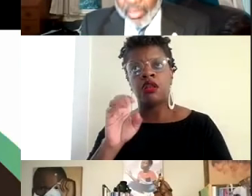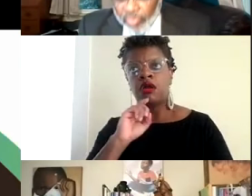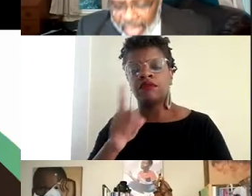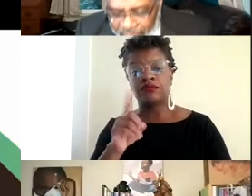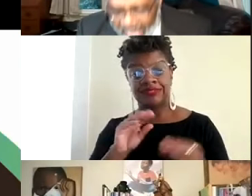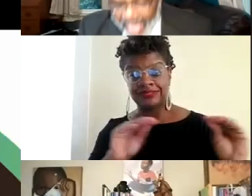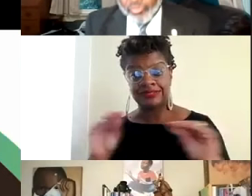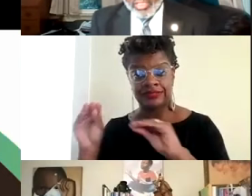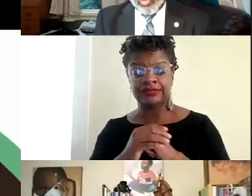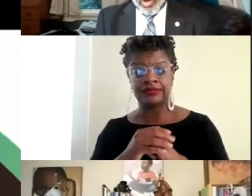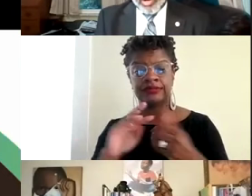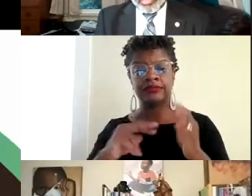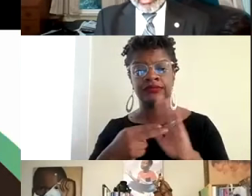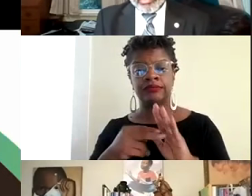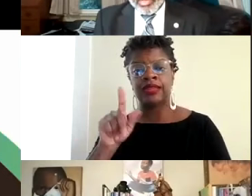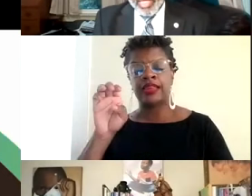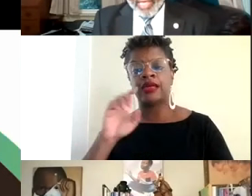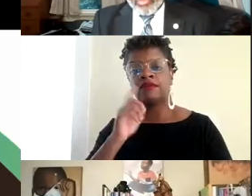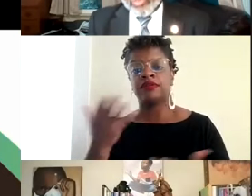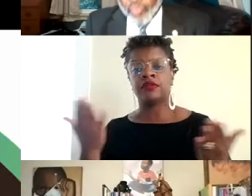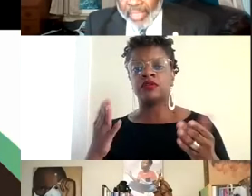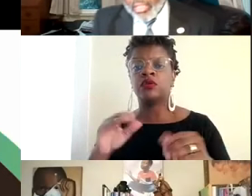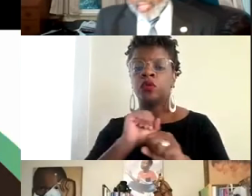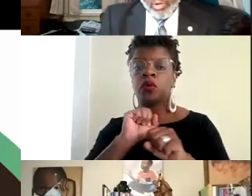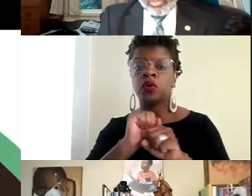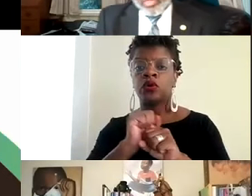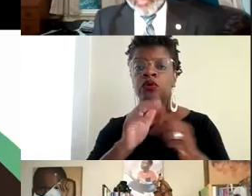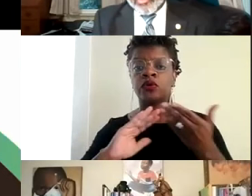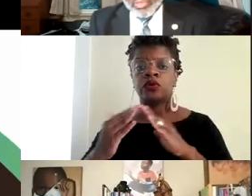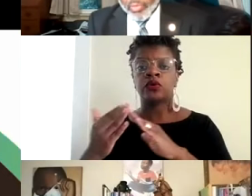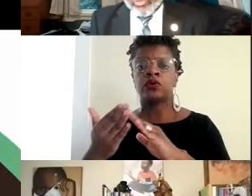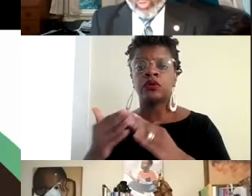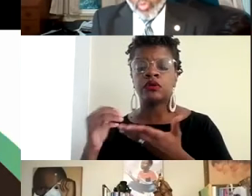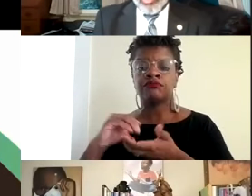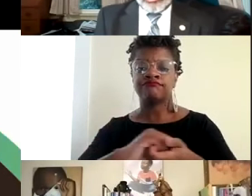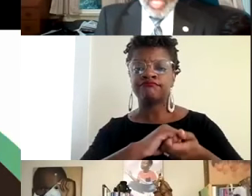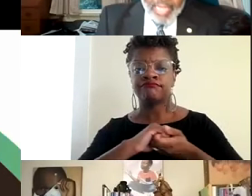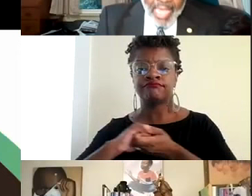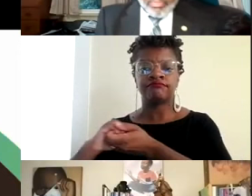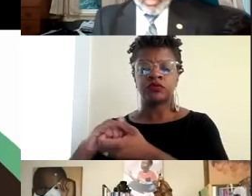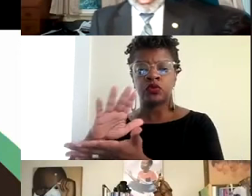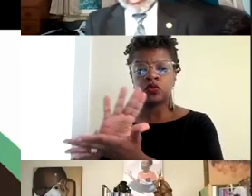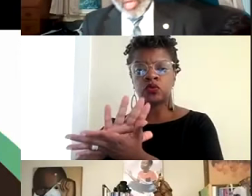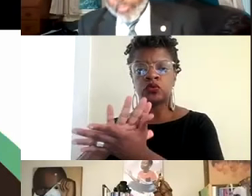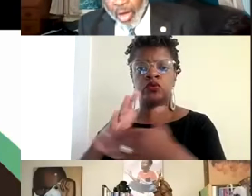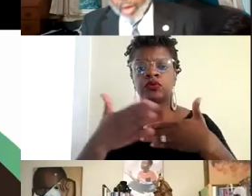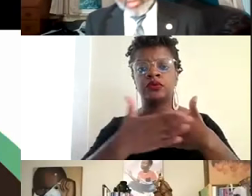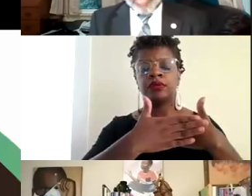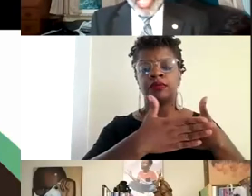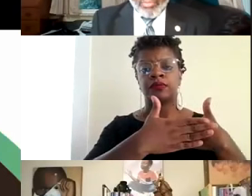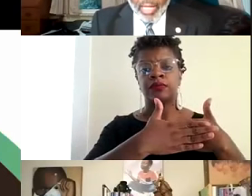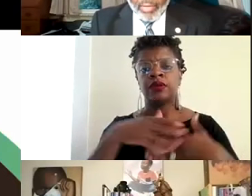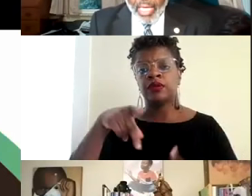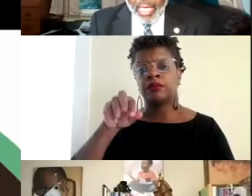And so as we advance in this work, as we strengthen the partnerships between schools, neighborhoods,